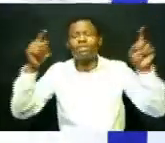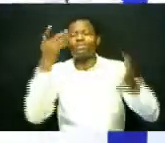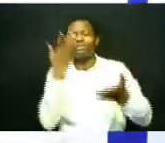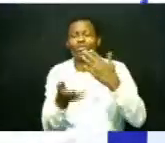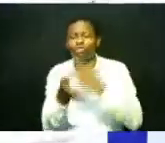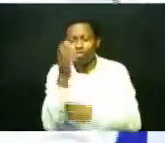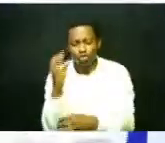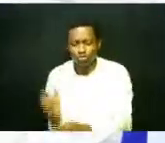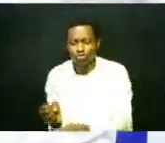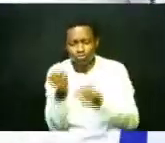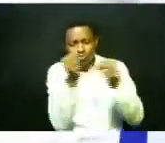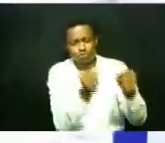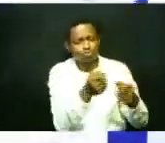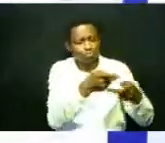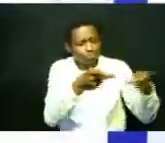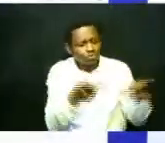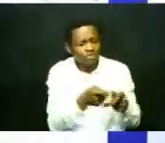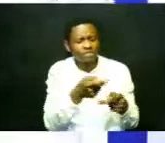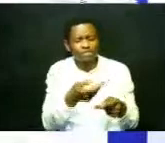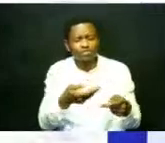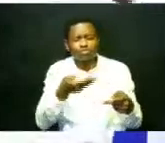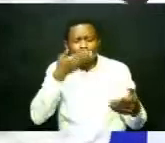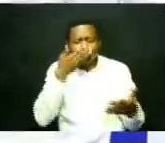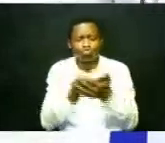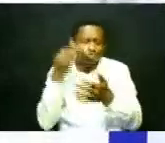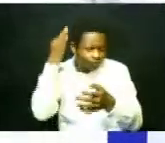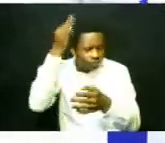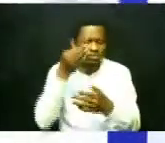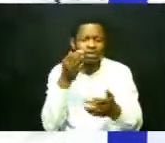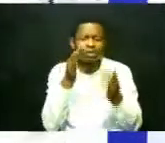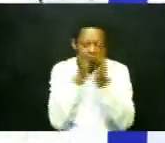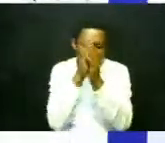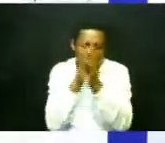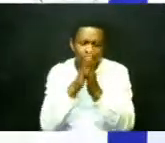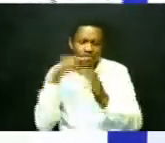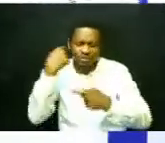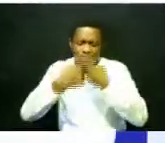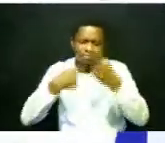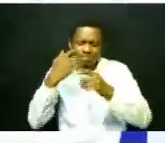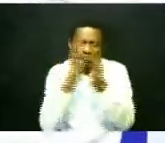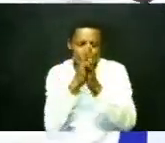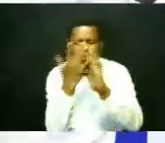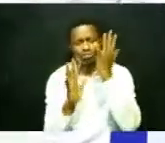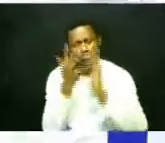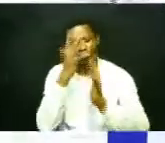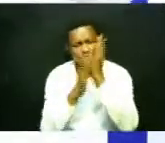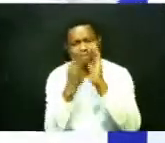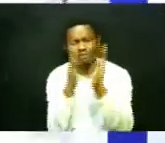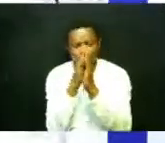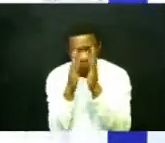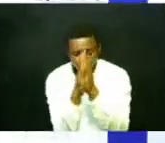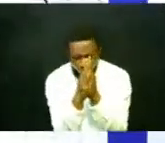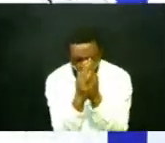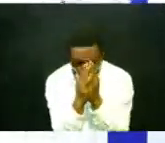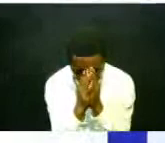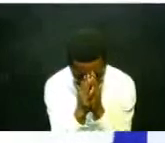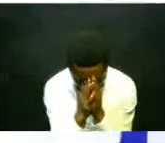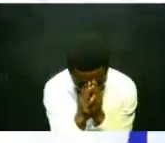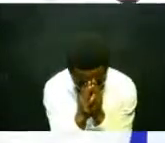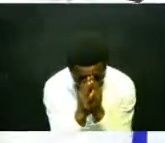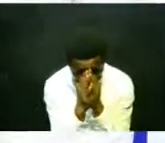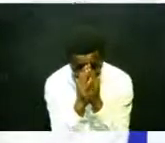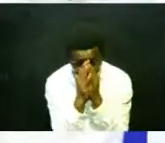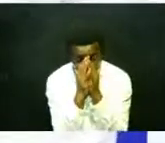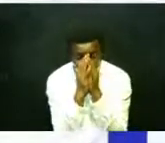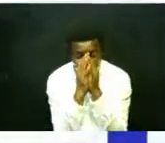destiny. Come on, begin to pray. Let the Spirit of God and the power of the